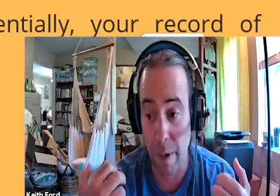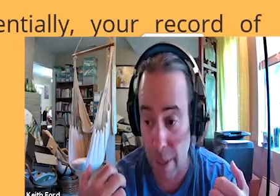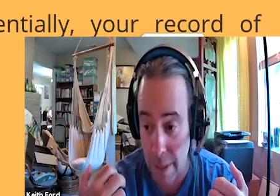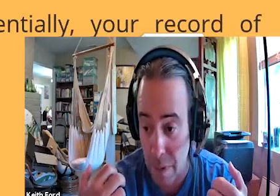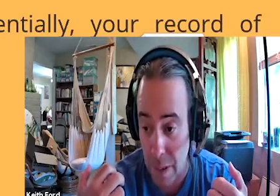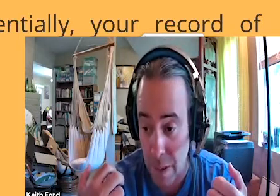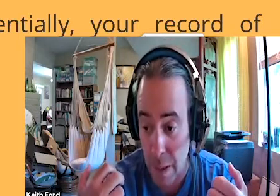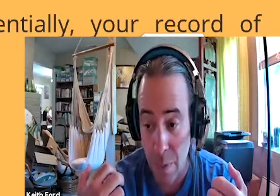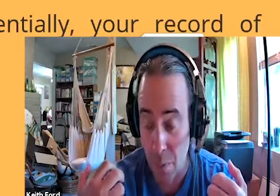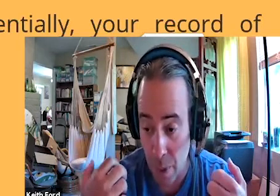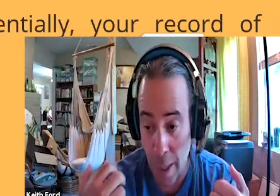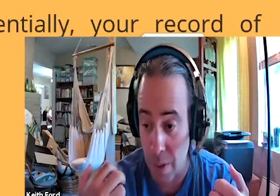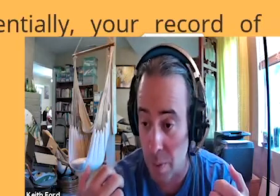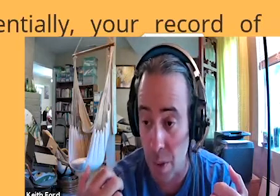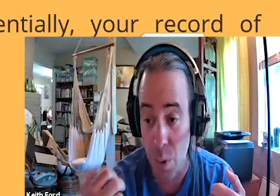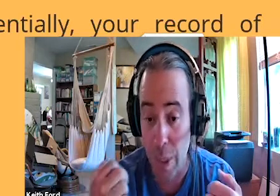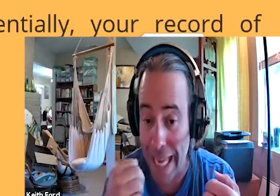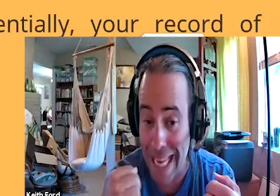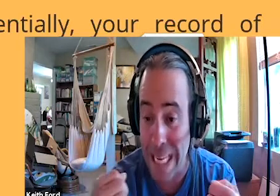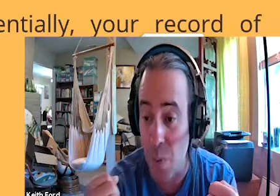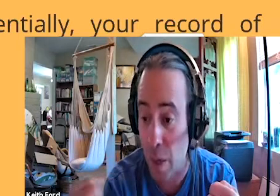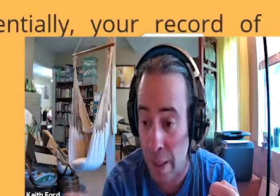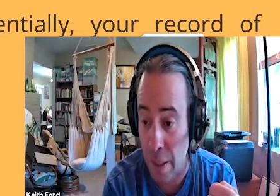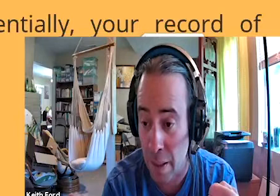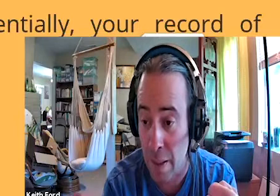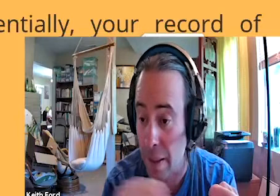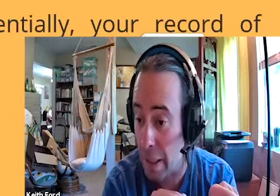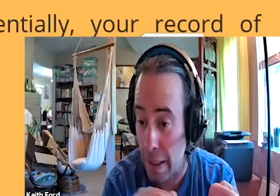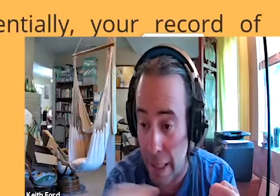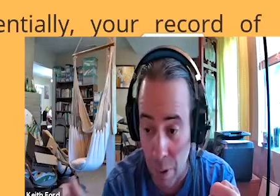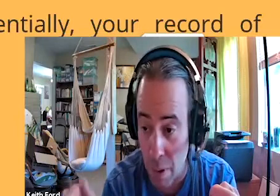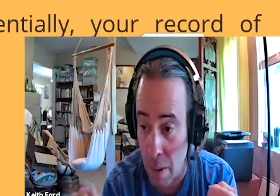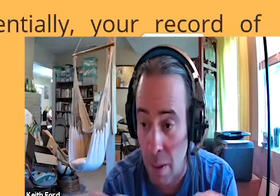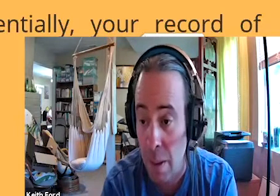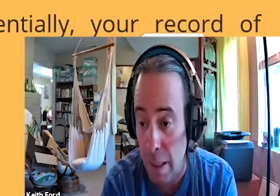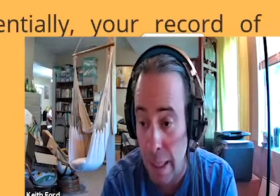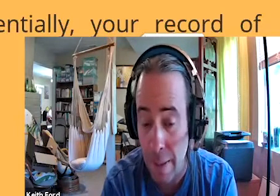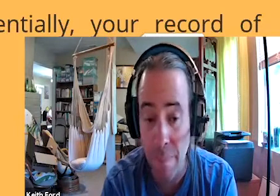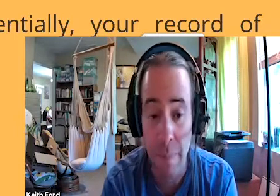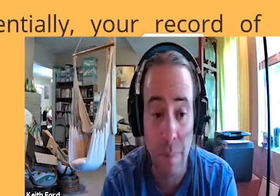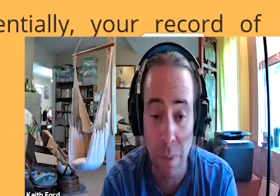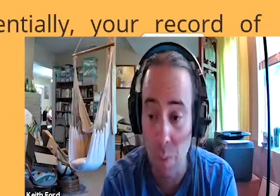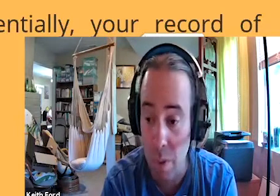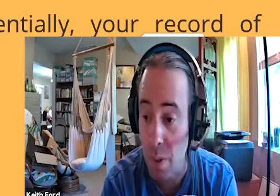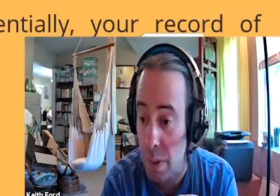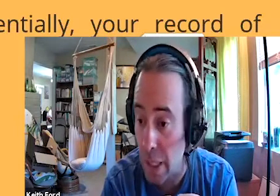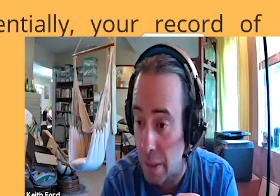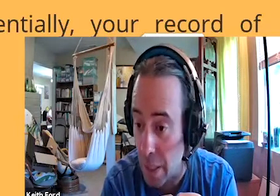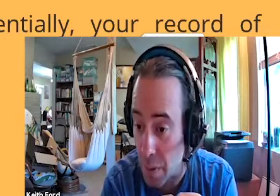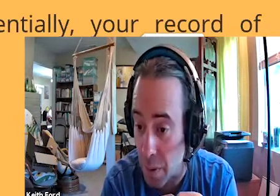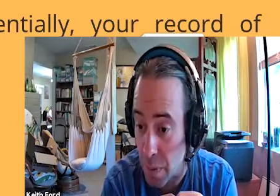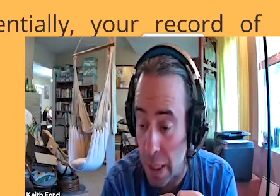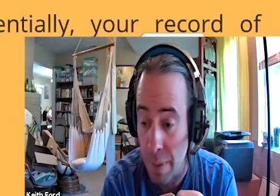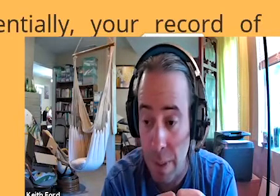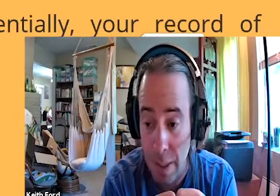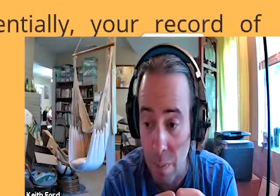very, very aggressively. We do not distribute it to anyone ever, but we will use it to get in